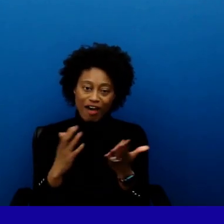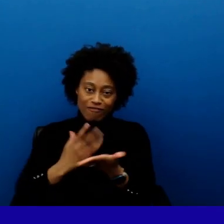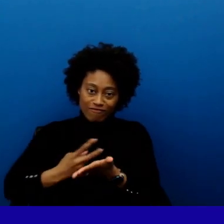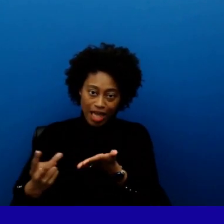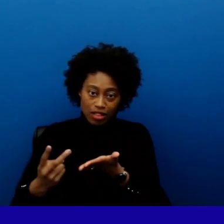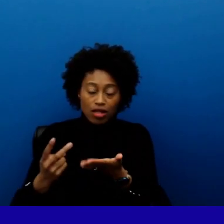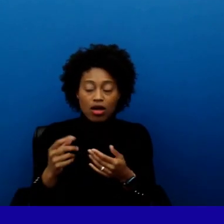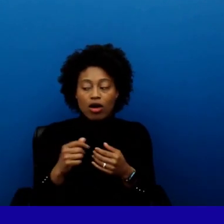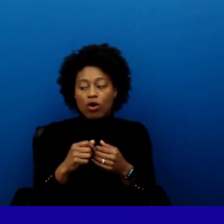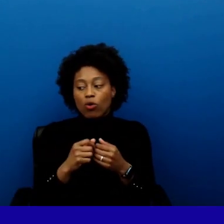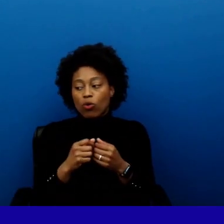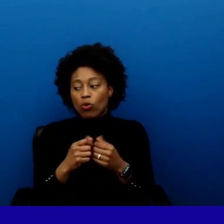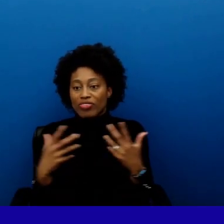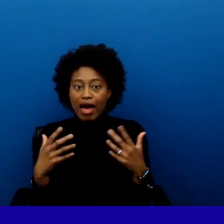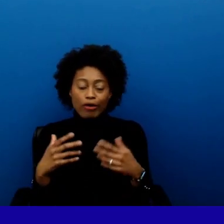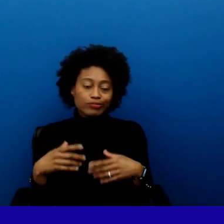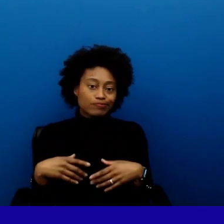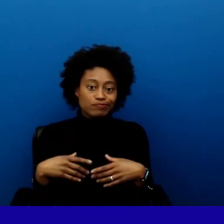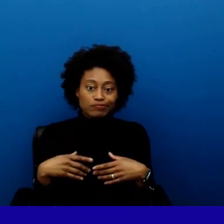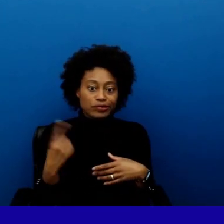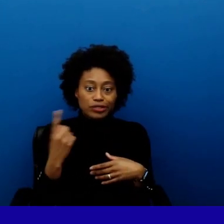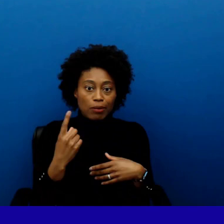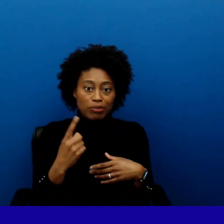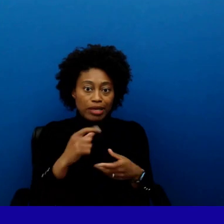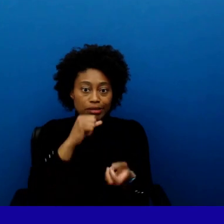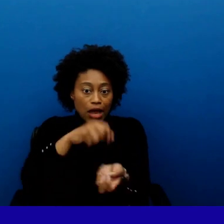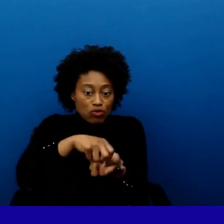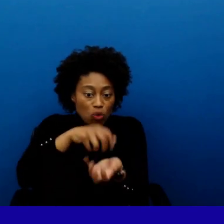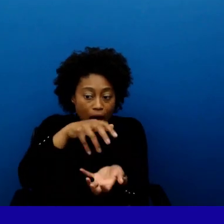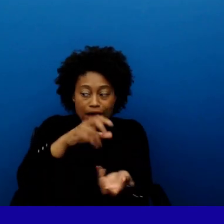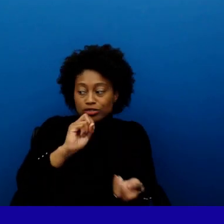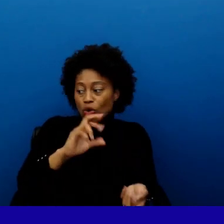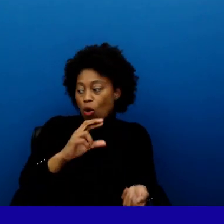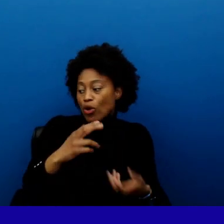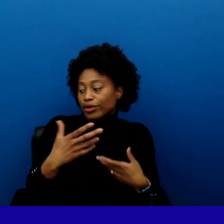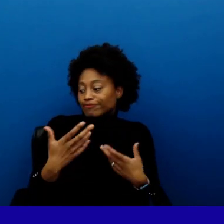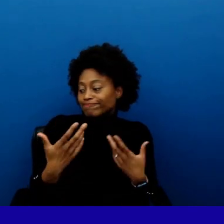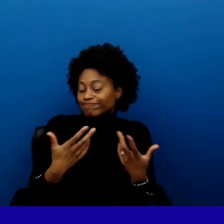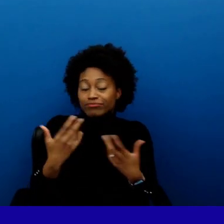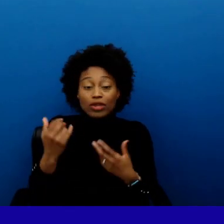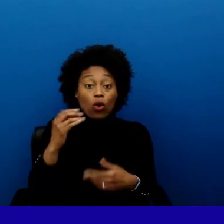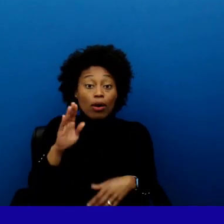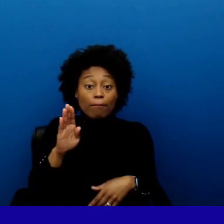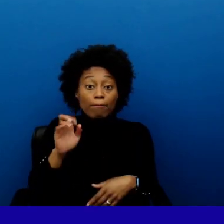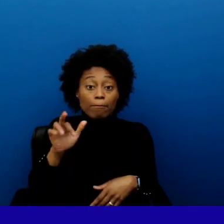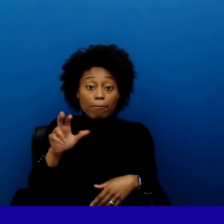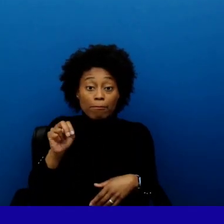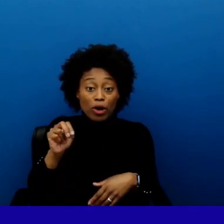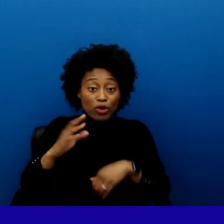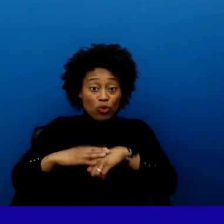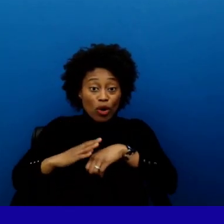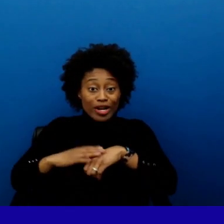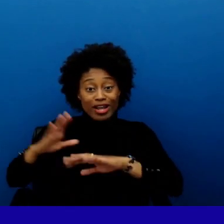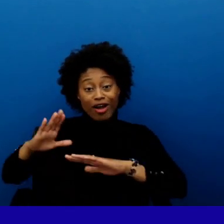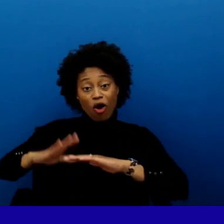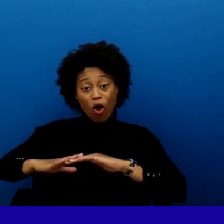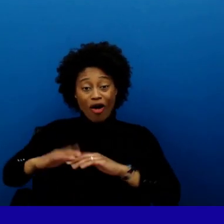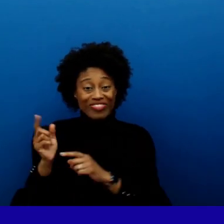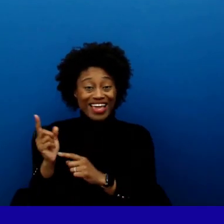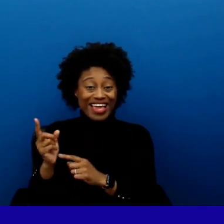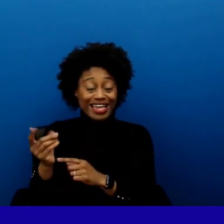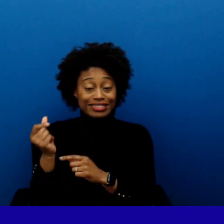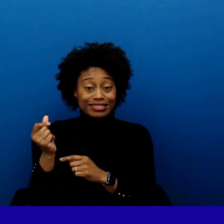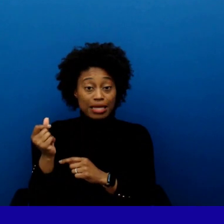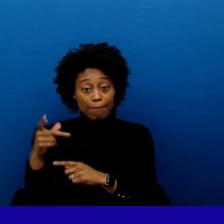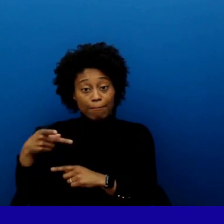without having either something not rising or in my instance getting a burn warning on the Instapot. So these things that